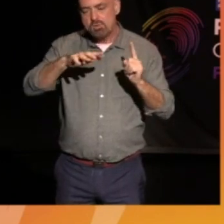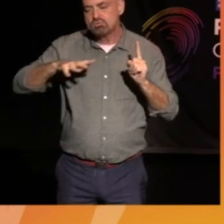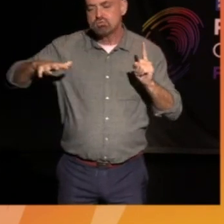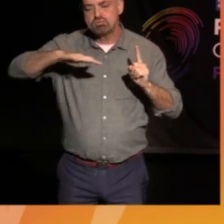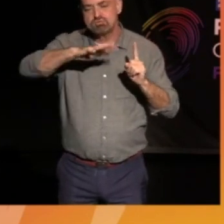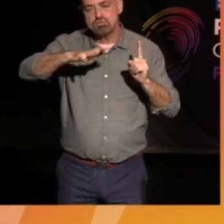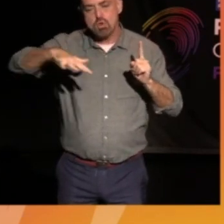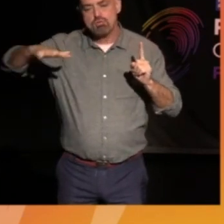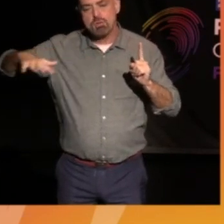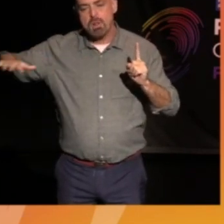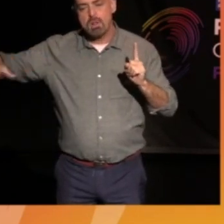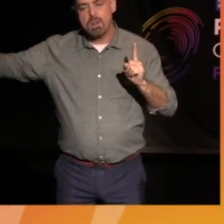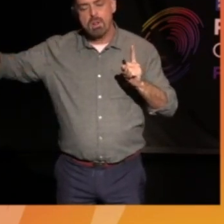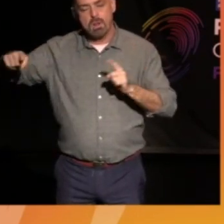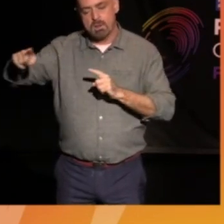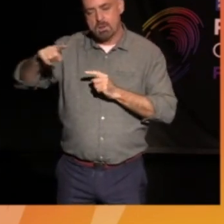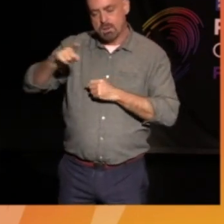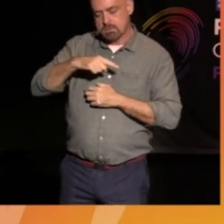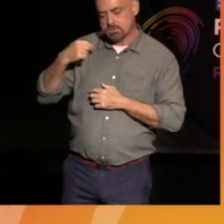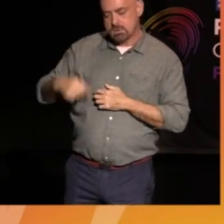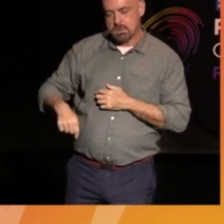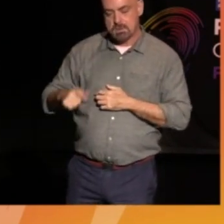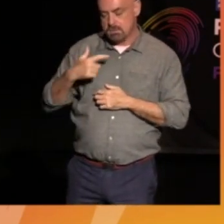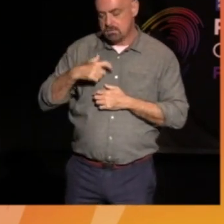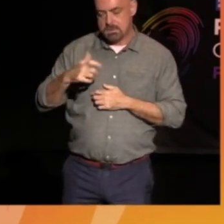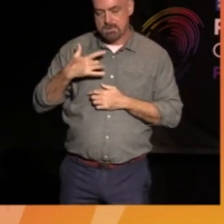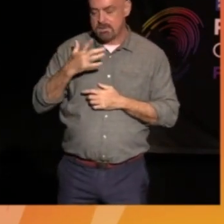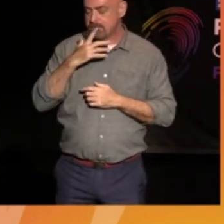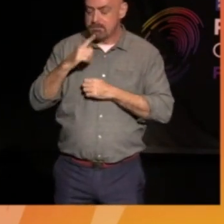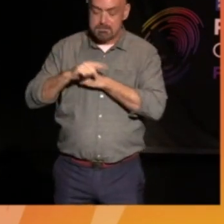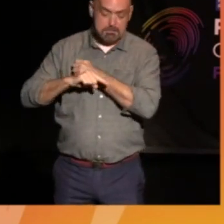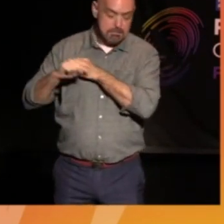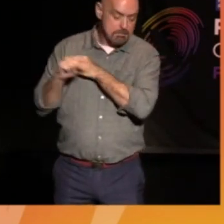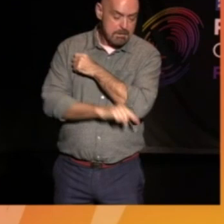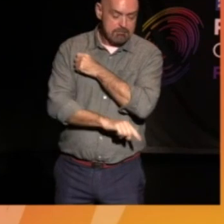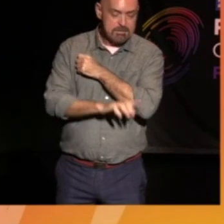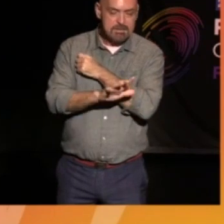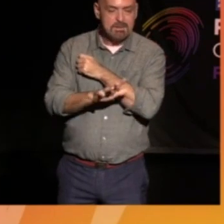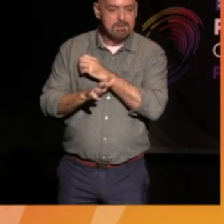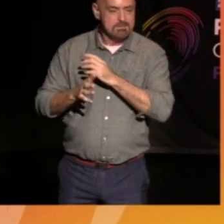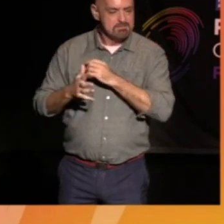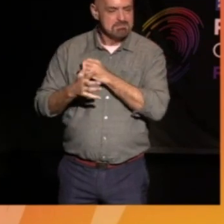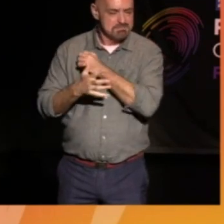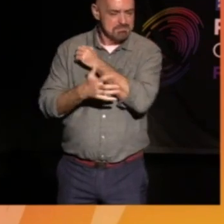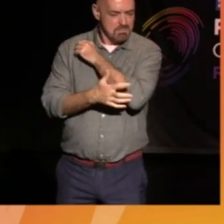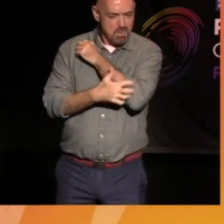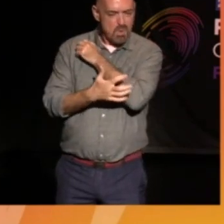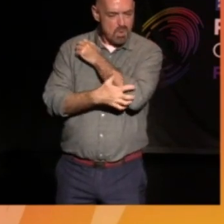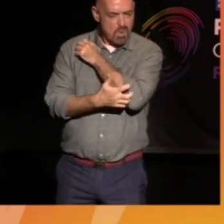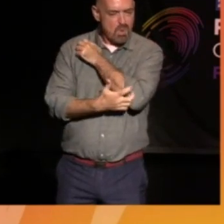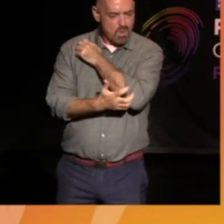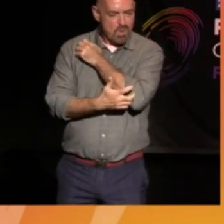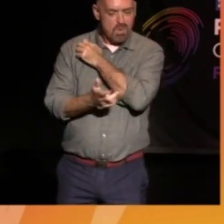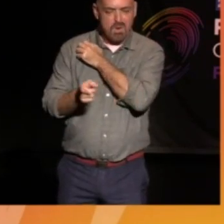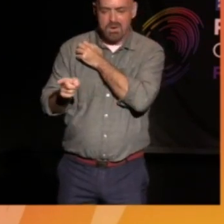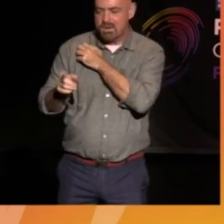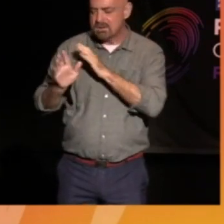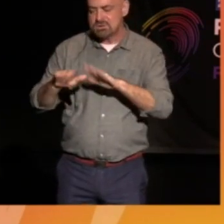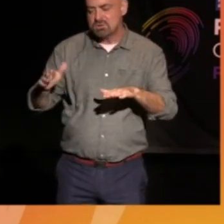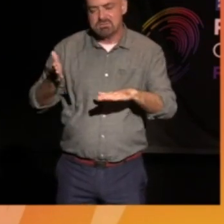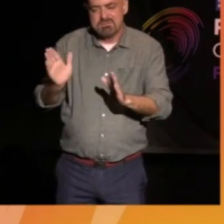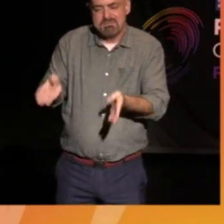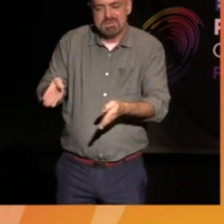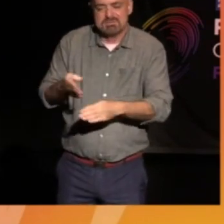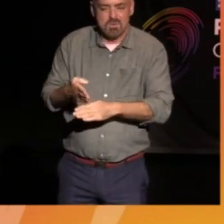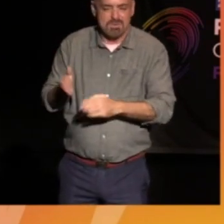China, the people living in poverty, not so acute poverty, but definitely they are poor, and children must be